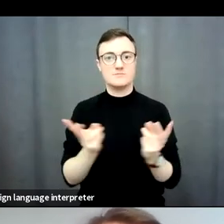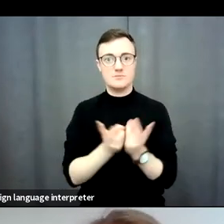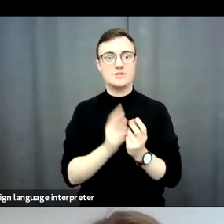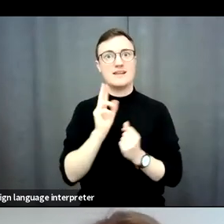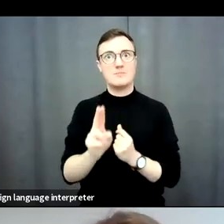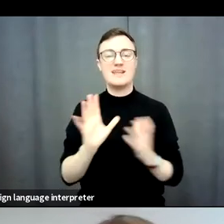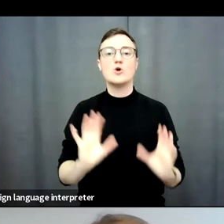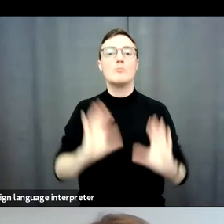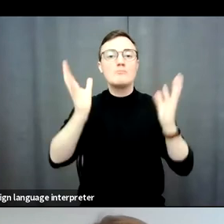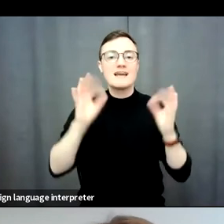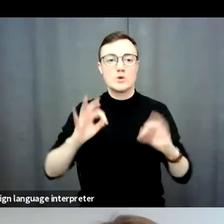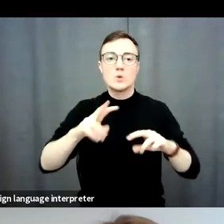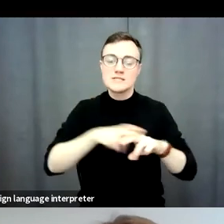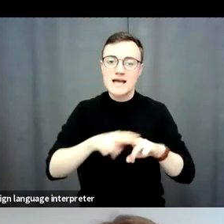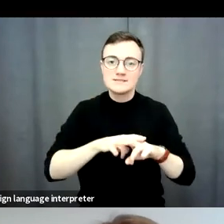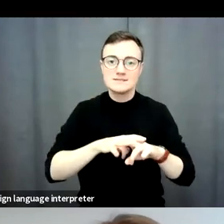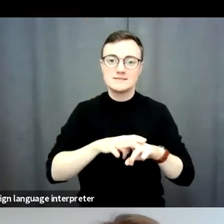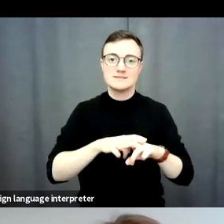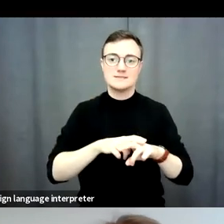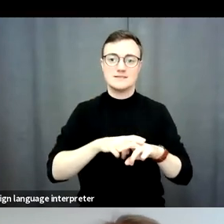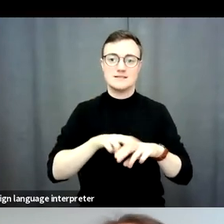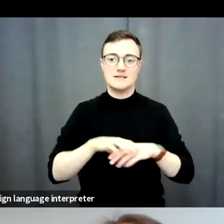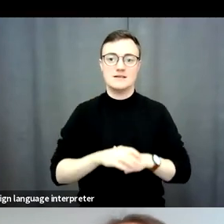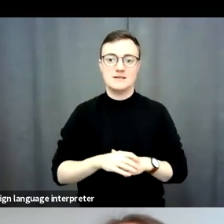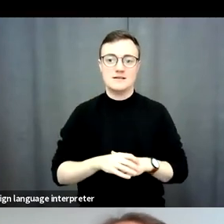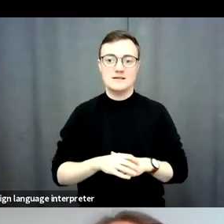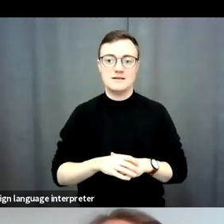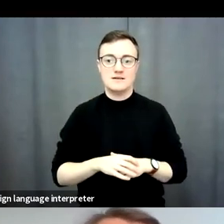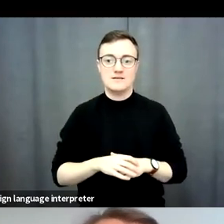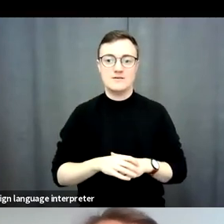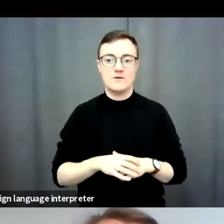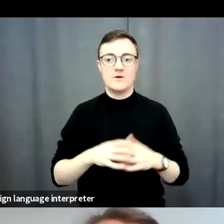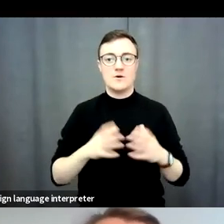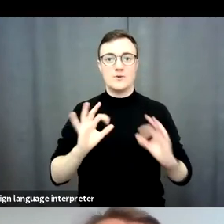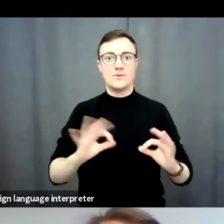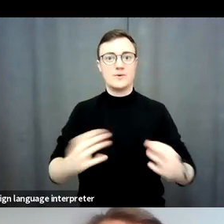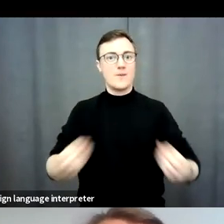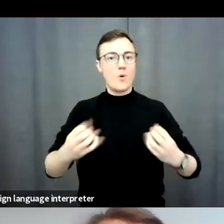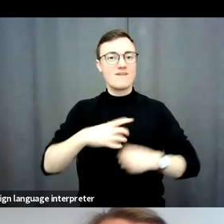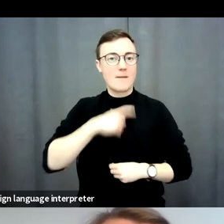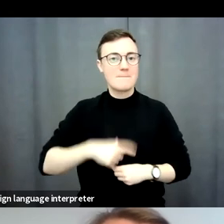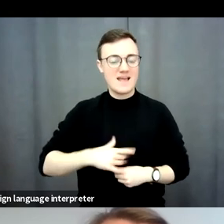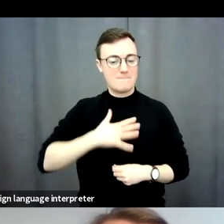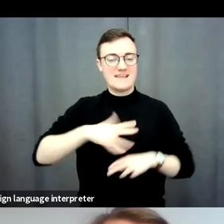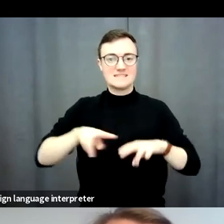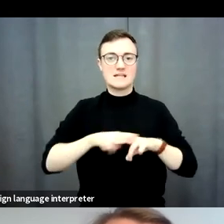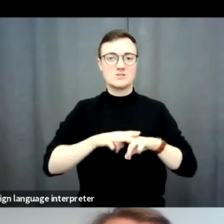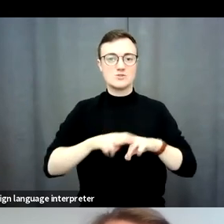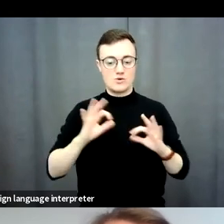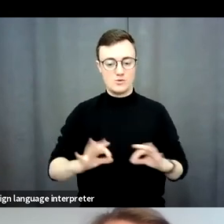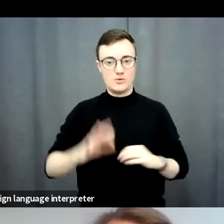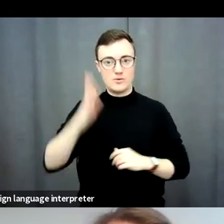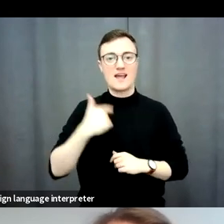this? What does, and not at least, what does it do to me? How can I be better or